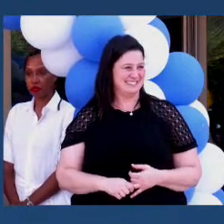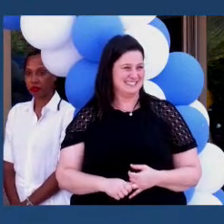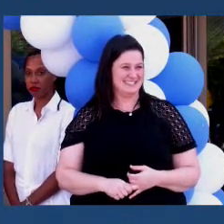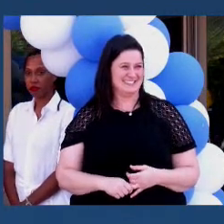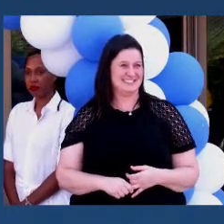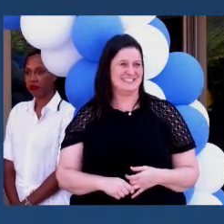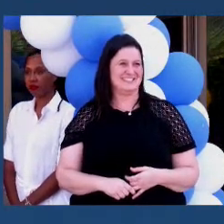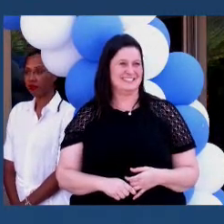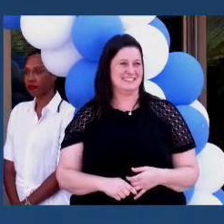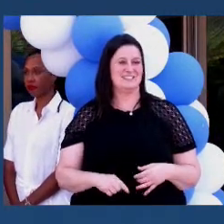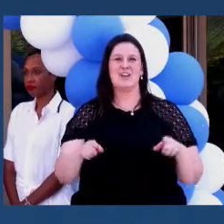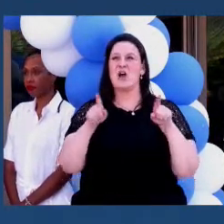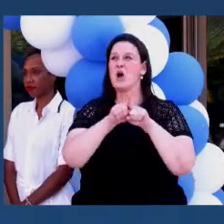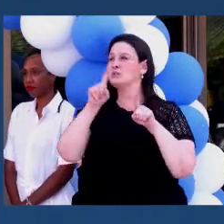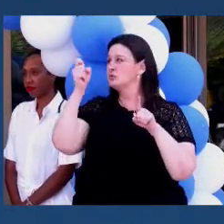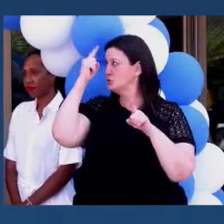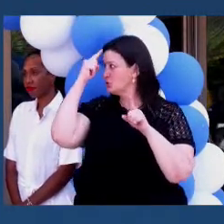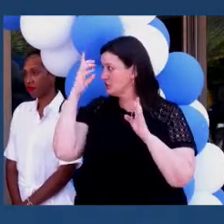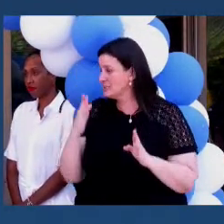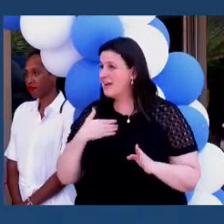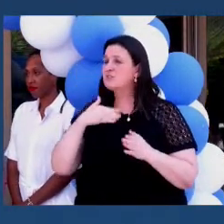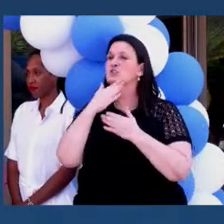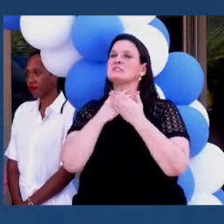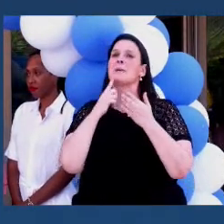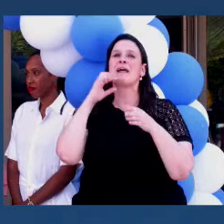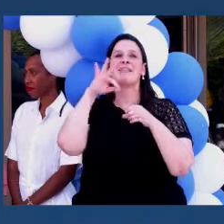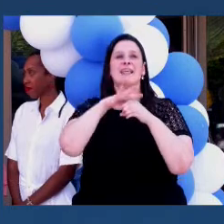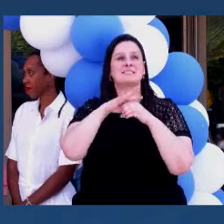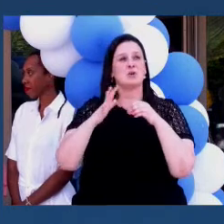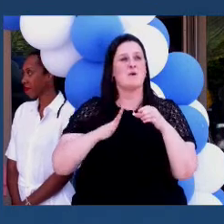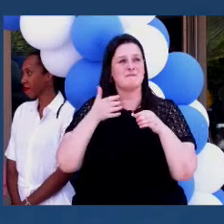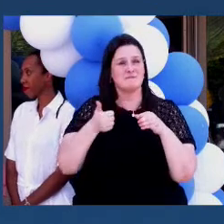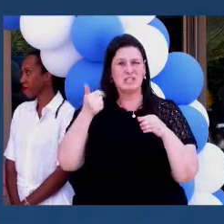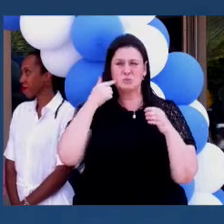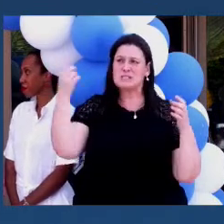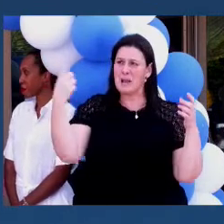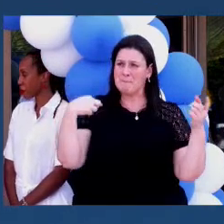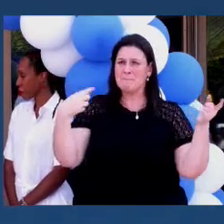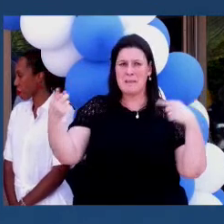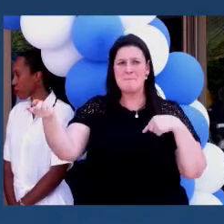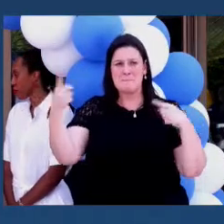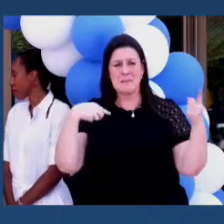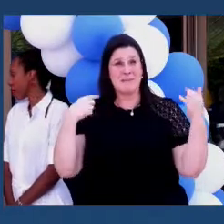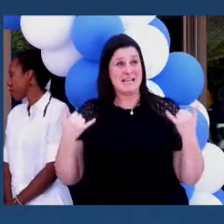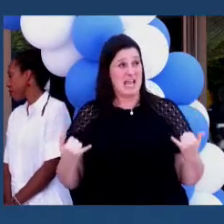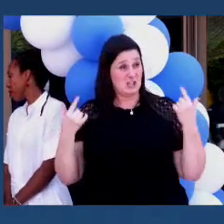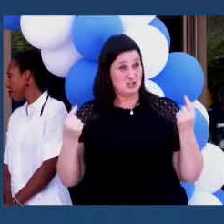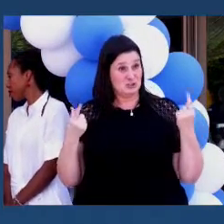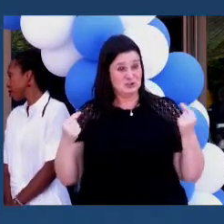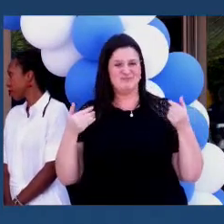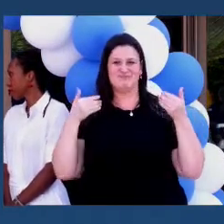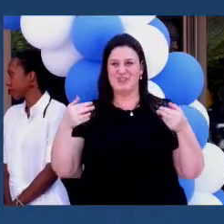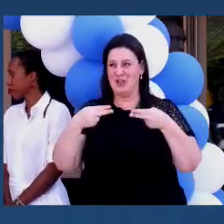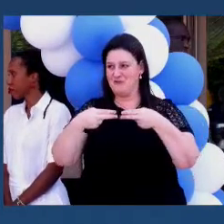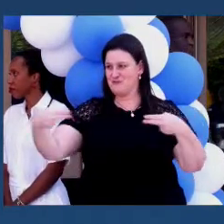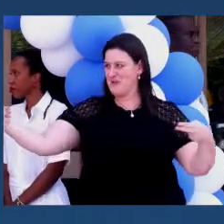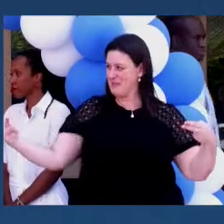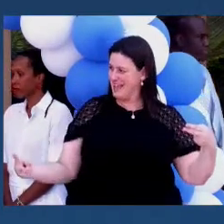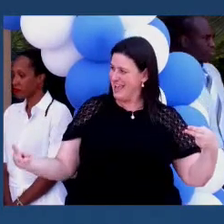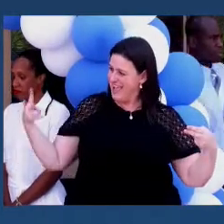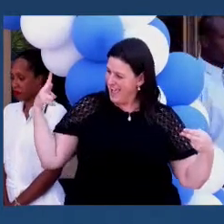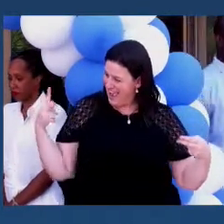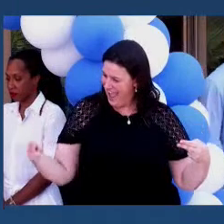Also, the governor and some of our elected officials, if you would come up at this time, we are going to cut the ribbon so we can